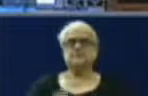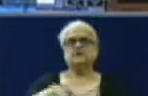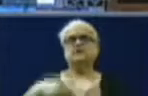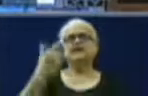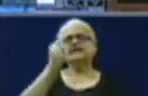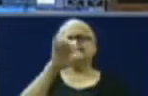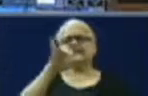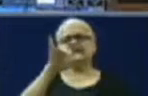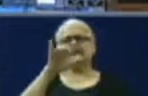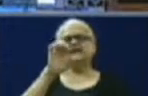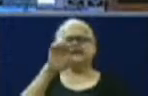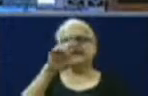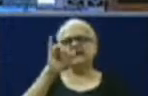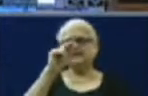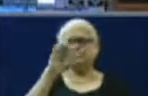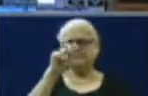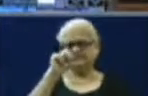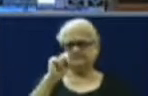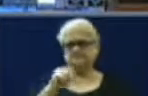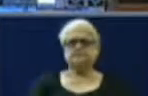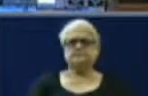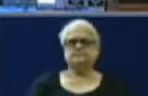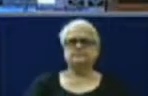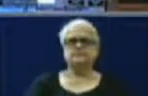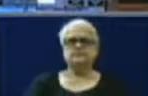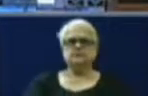Edelman. Ms. Edelman?